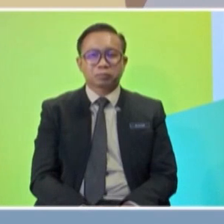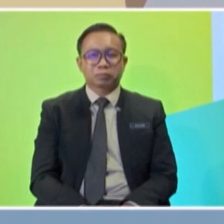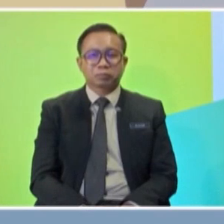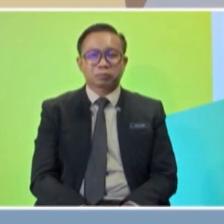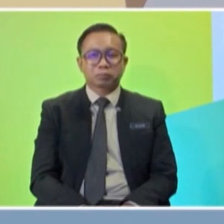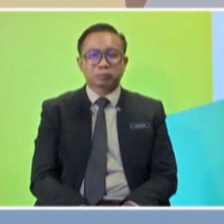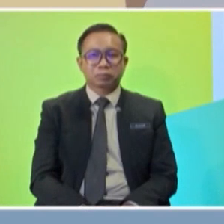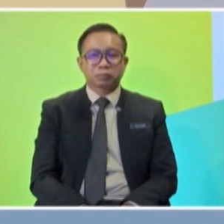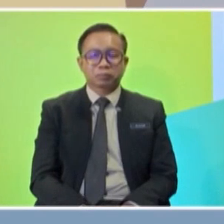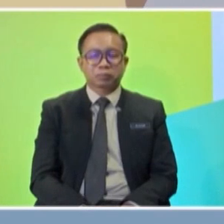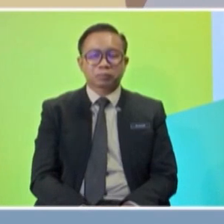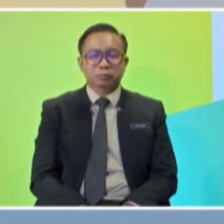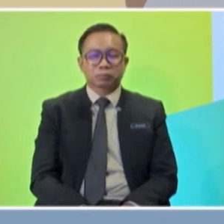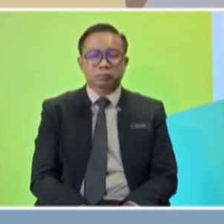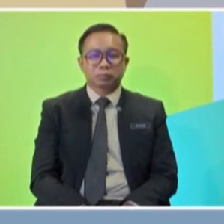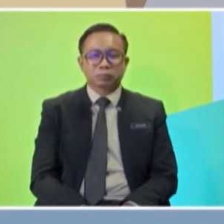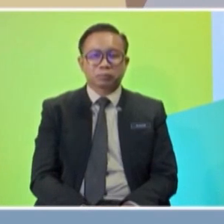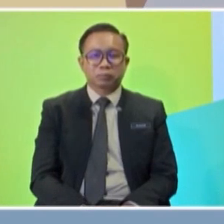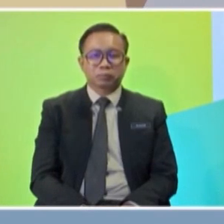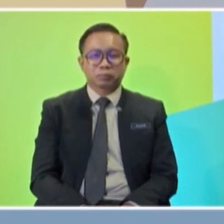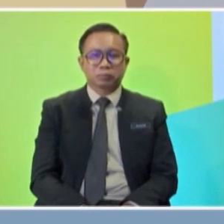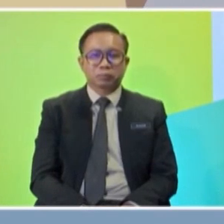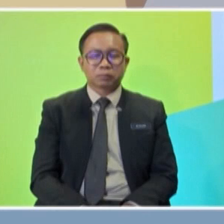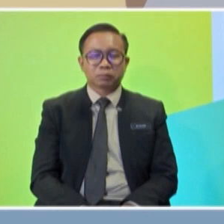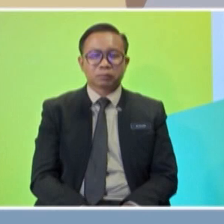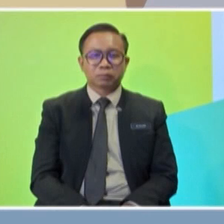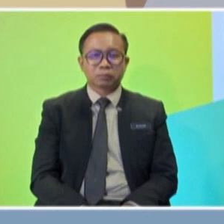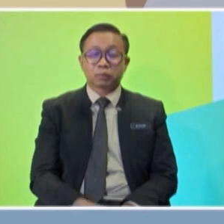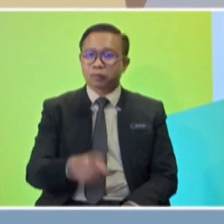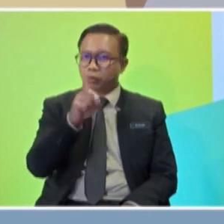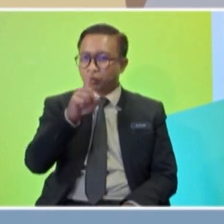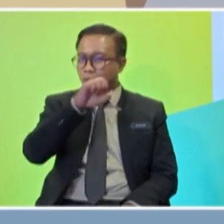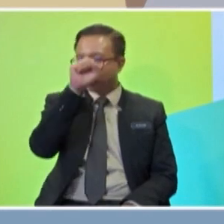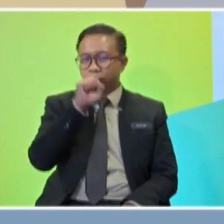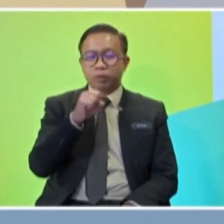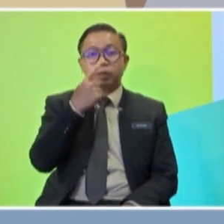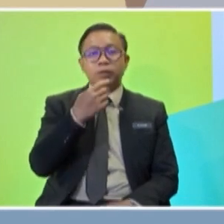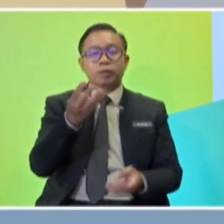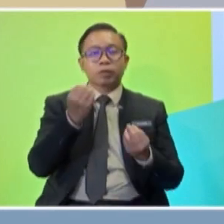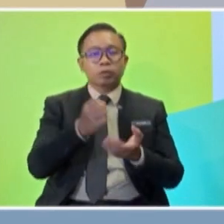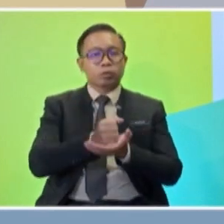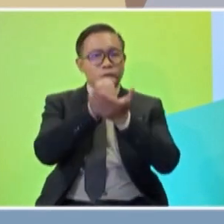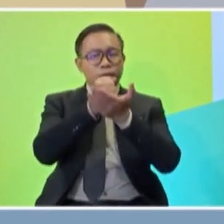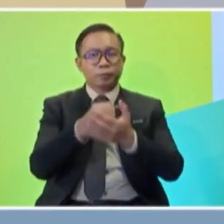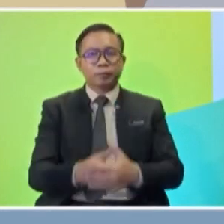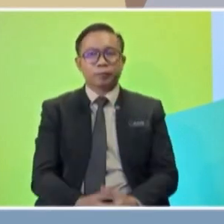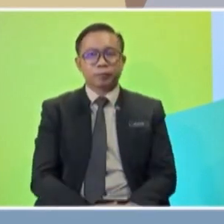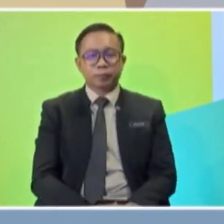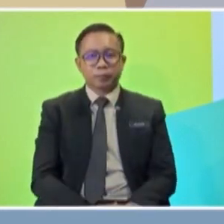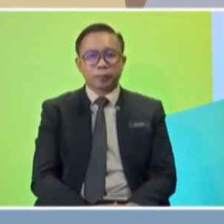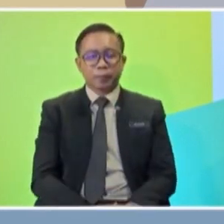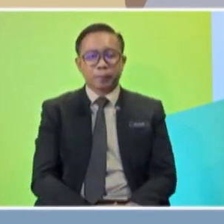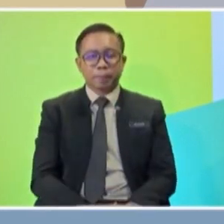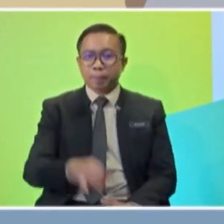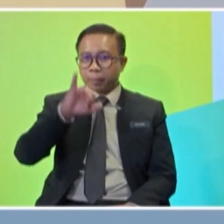and Nurul. Okay, everybody is ready? Okay, good. Okay, the first question, who going to help me? First question.